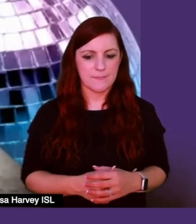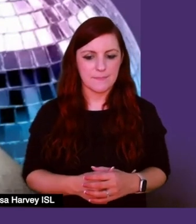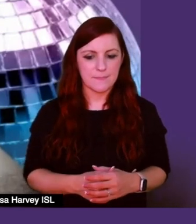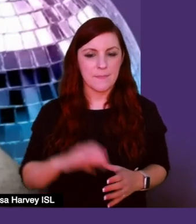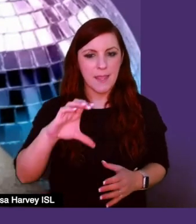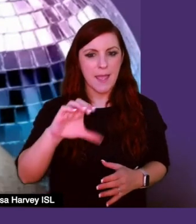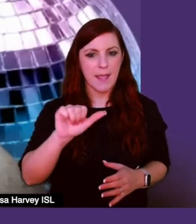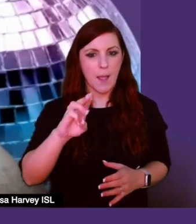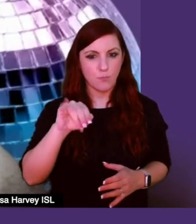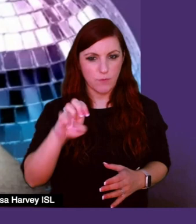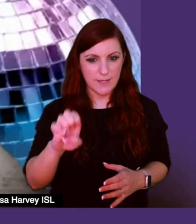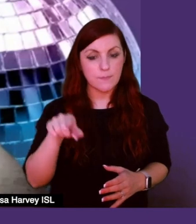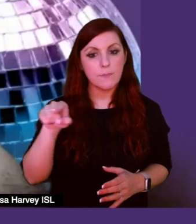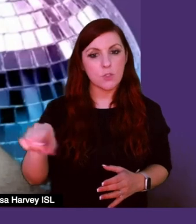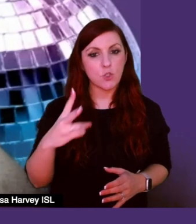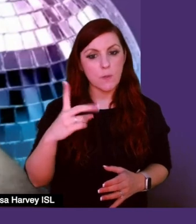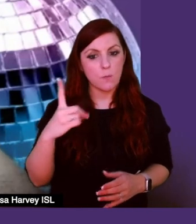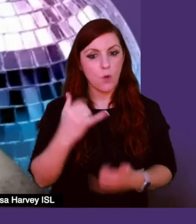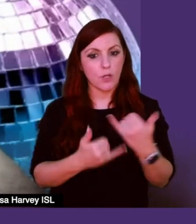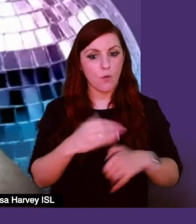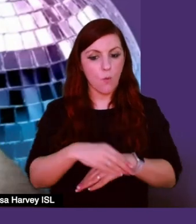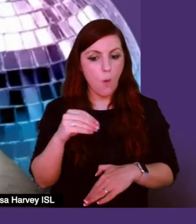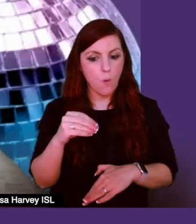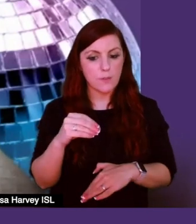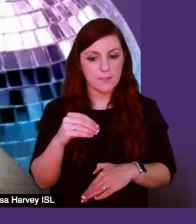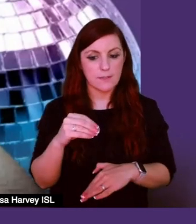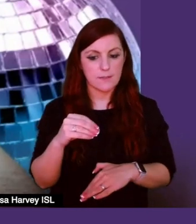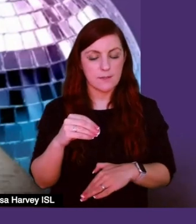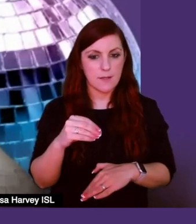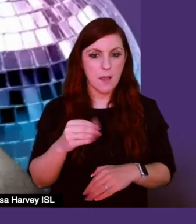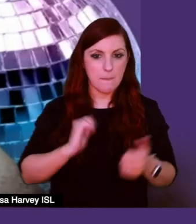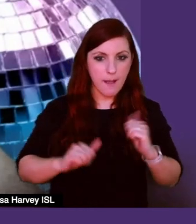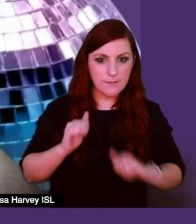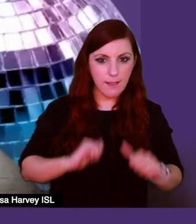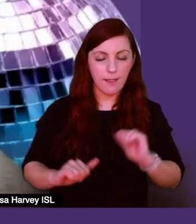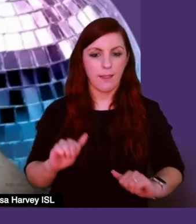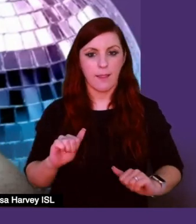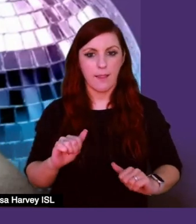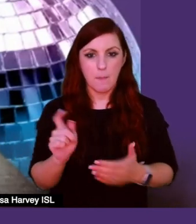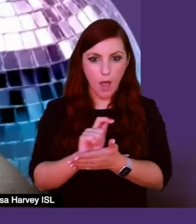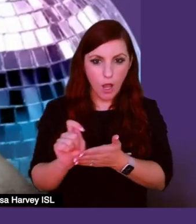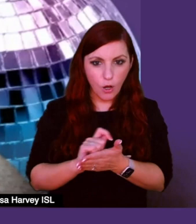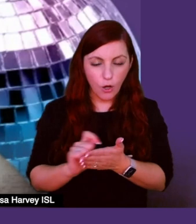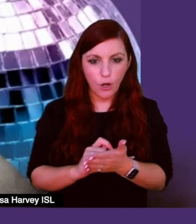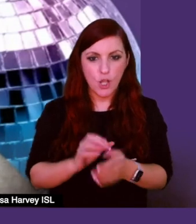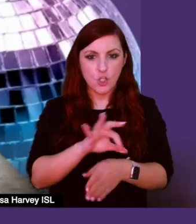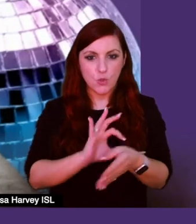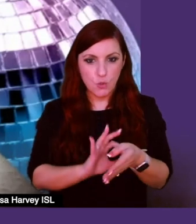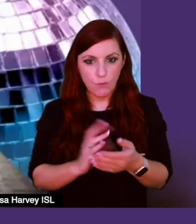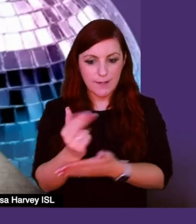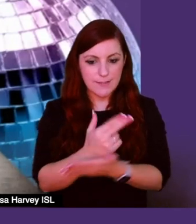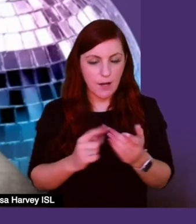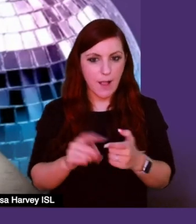Caprice. Caprice is a 21-year-old successful model, blogger, jewellery